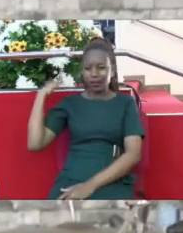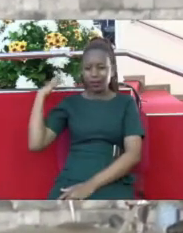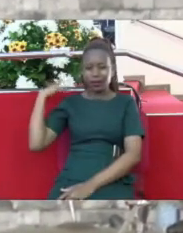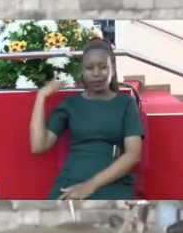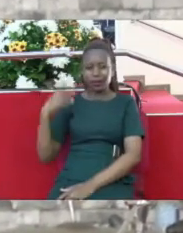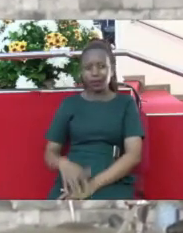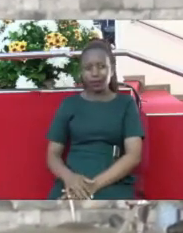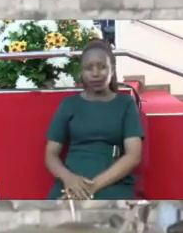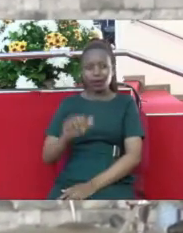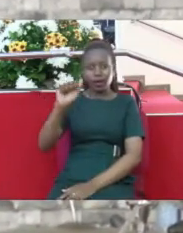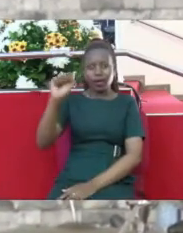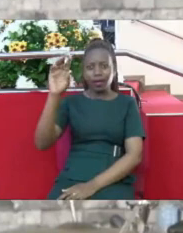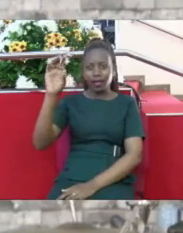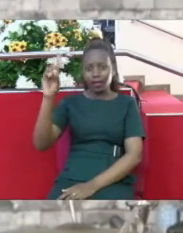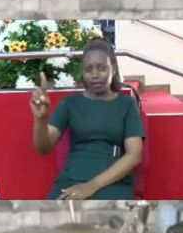57 AD.